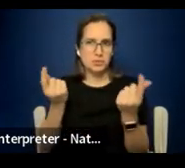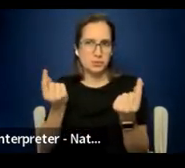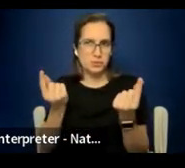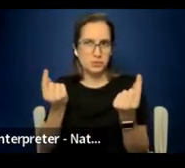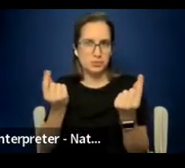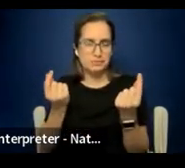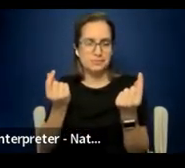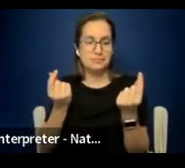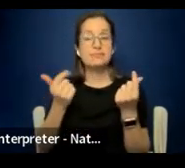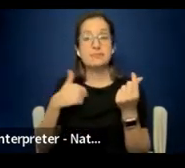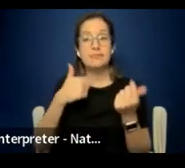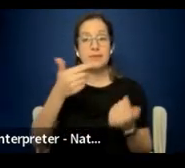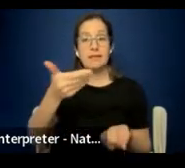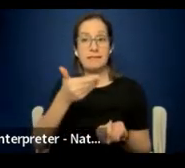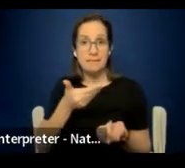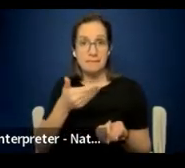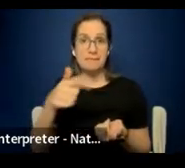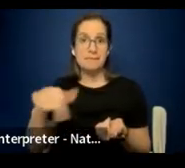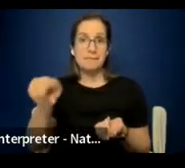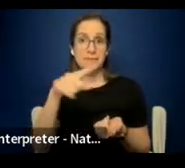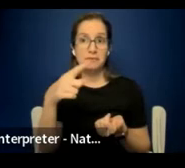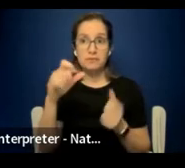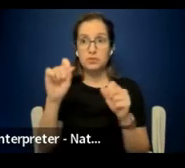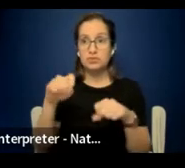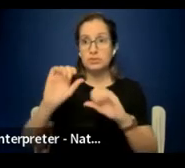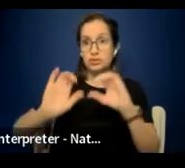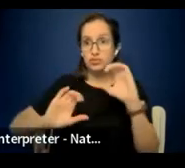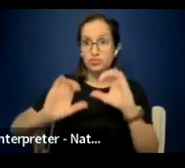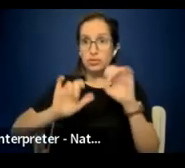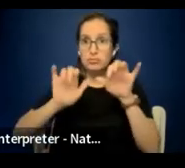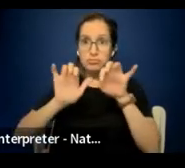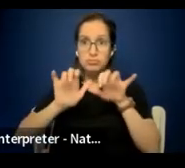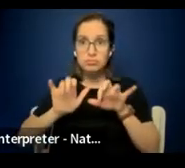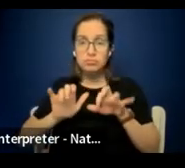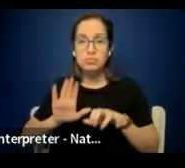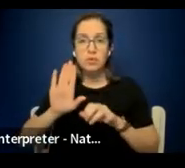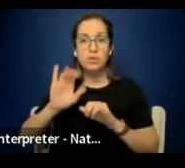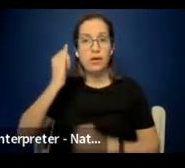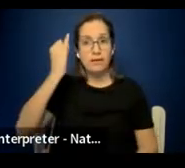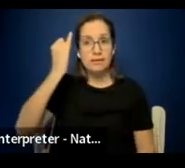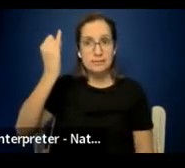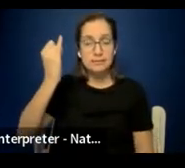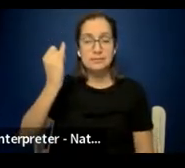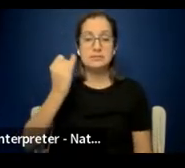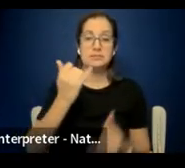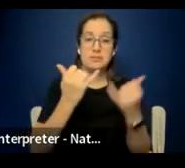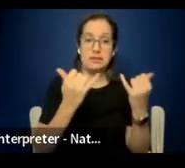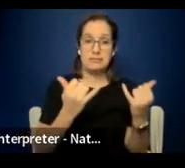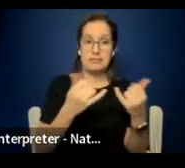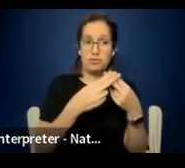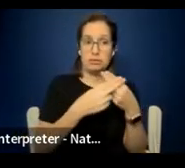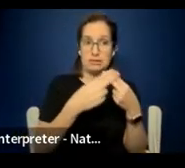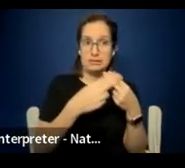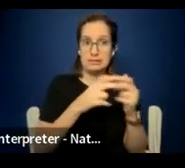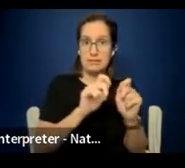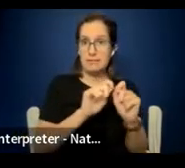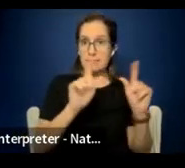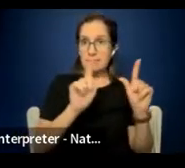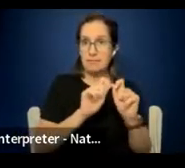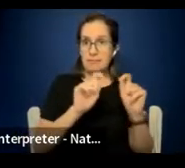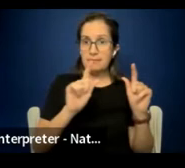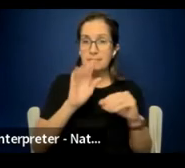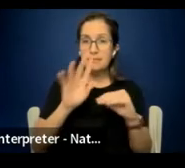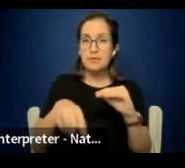session to kind of weigh in on the chat. Because, you know, what I'm going to talk through in the slides that I have around onboarding and managing are